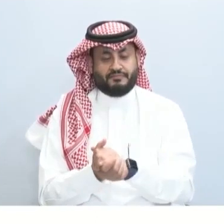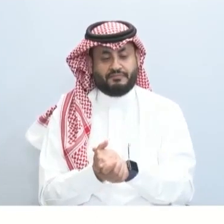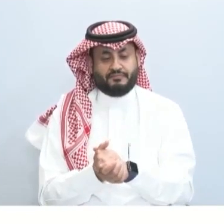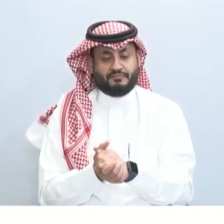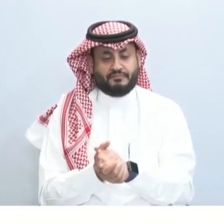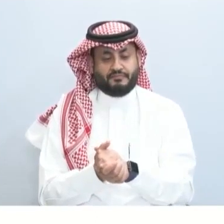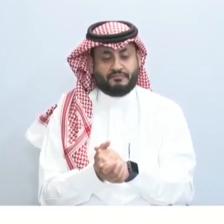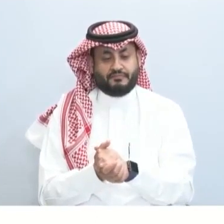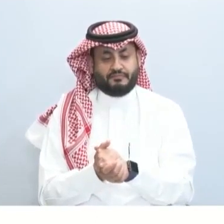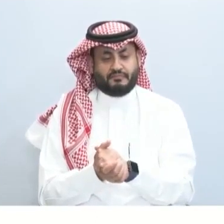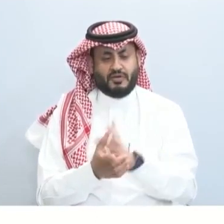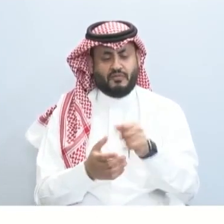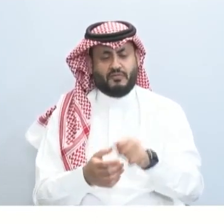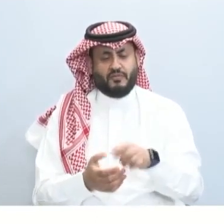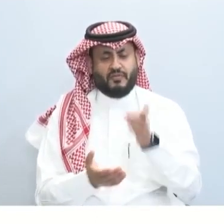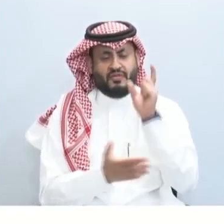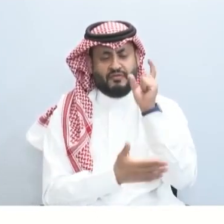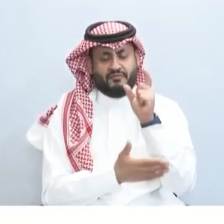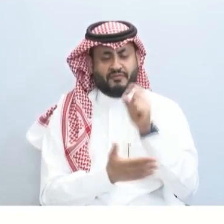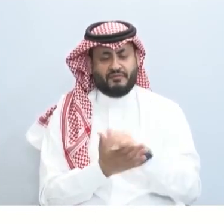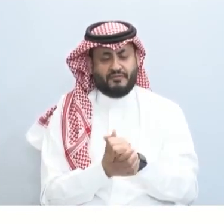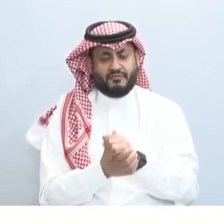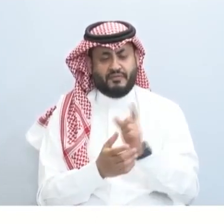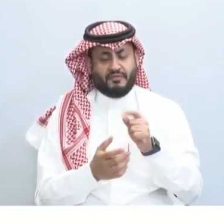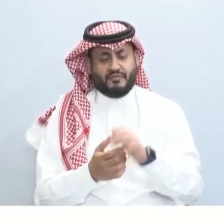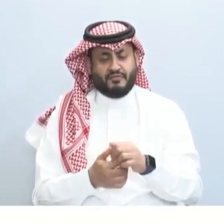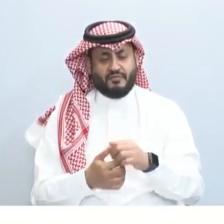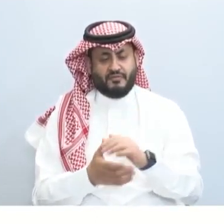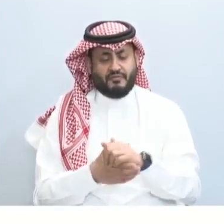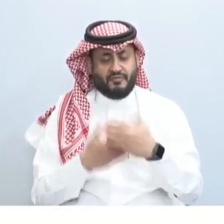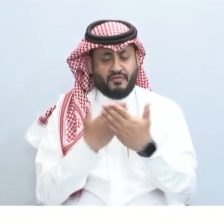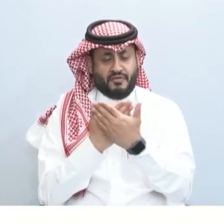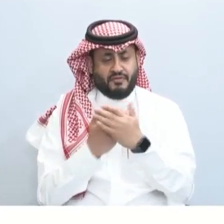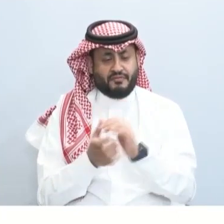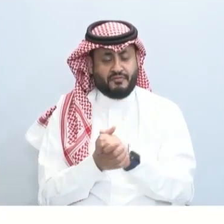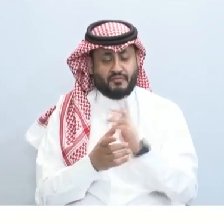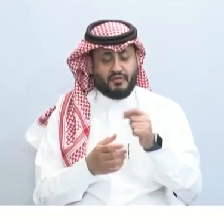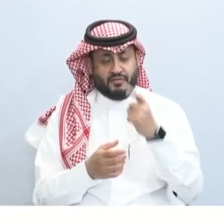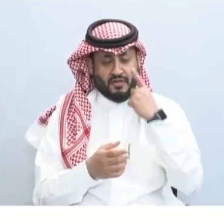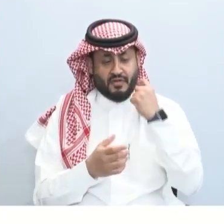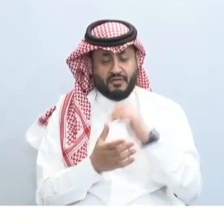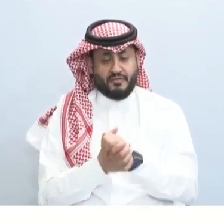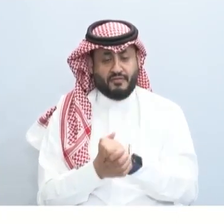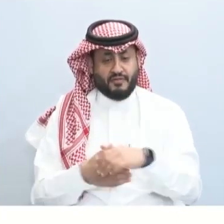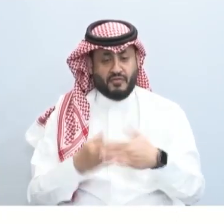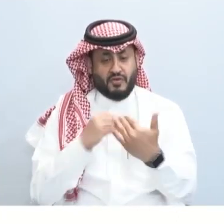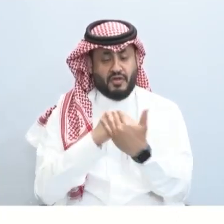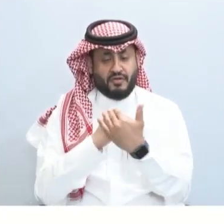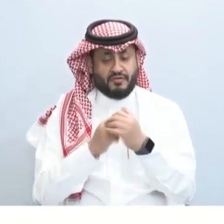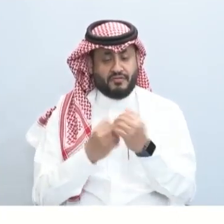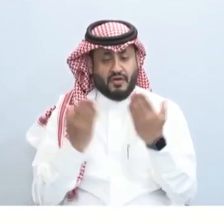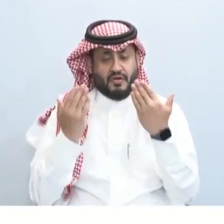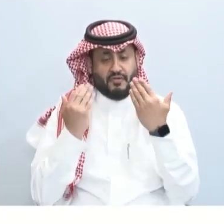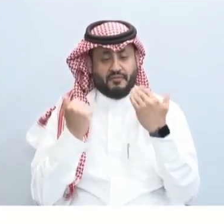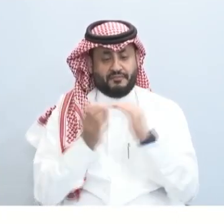right, with the faith of the nation, with health and